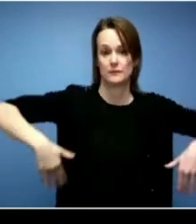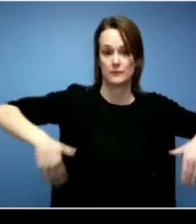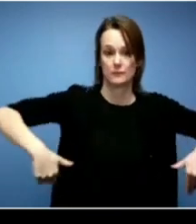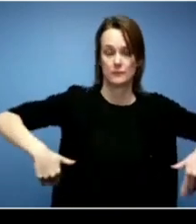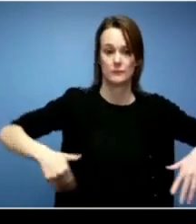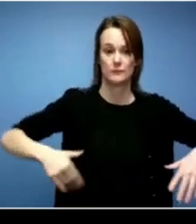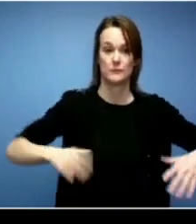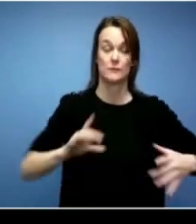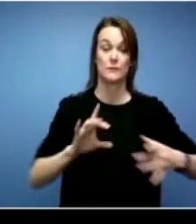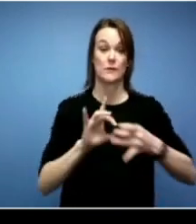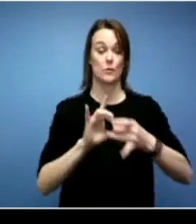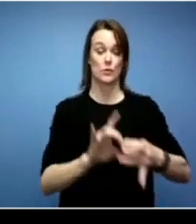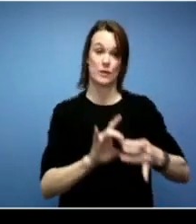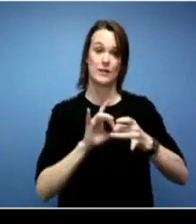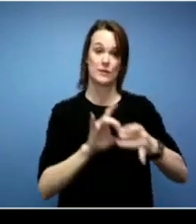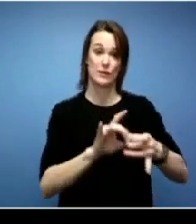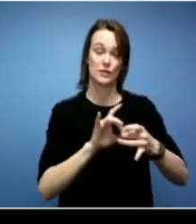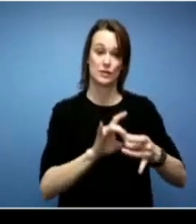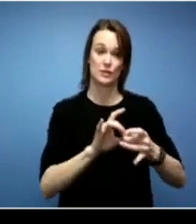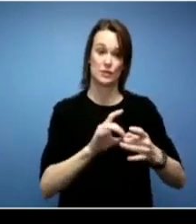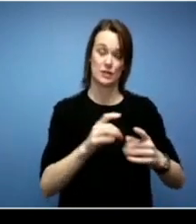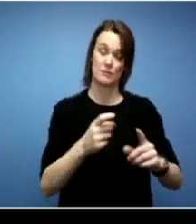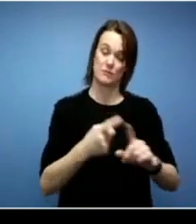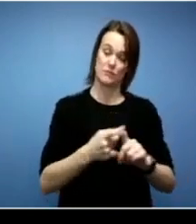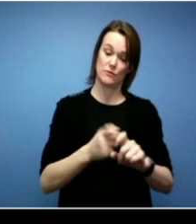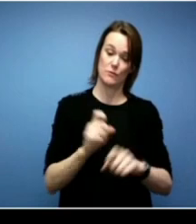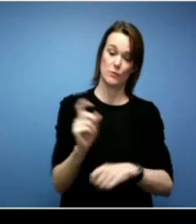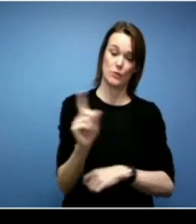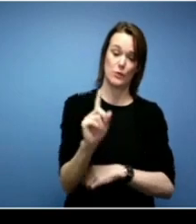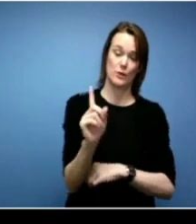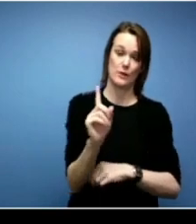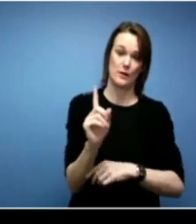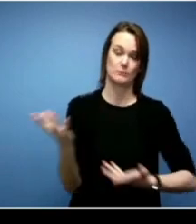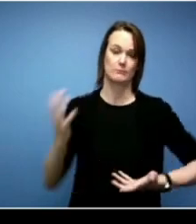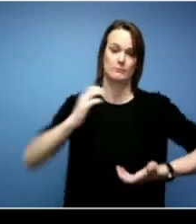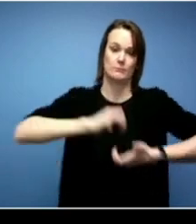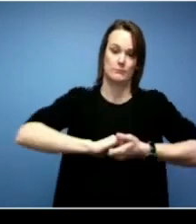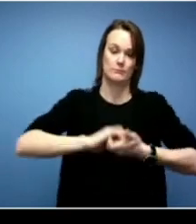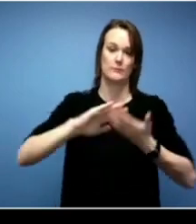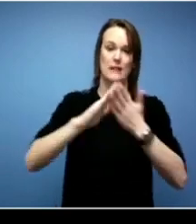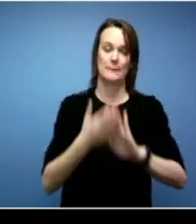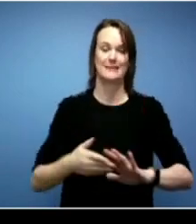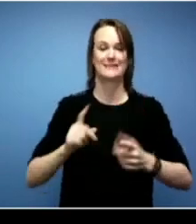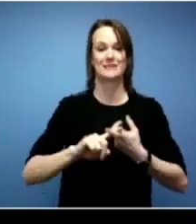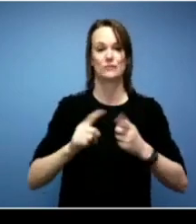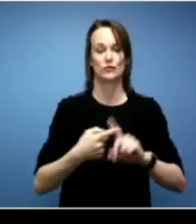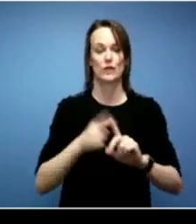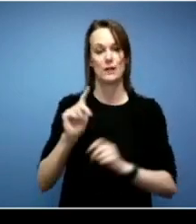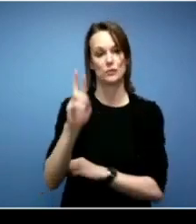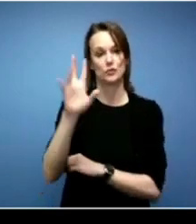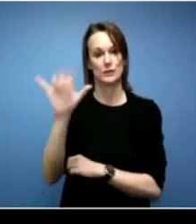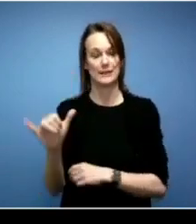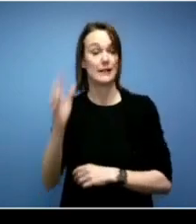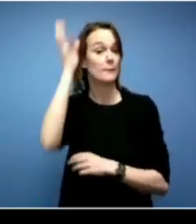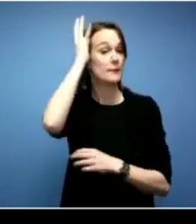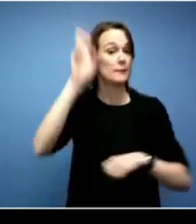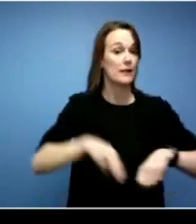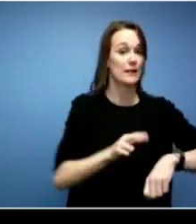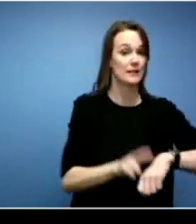Our relationship is based on a series of peace and friendship treaties between the Mi'kmaq Nation and the Crown dating